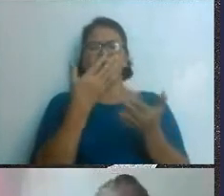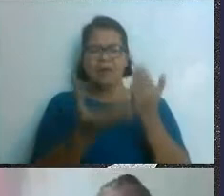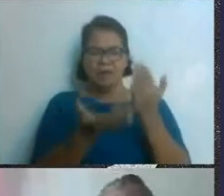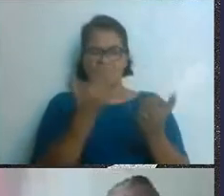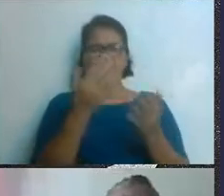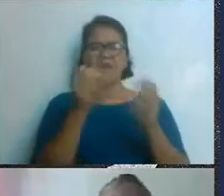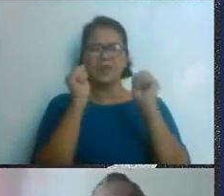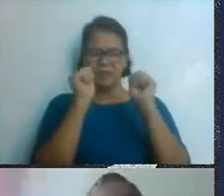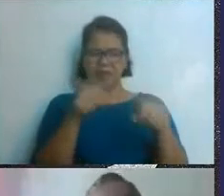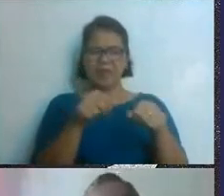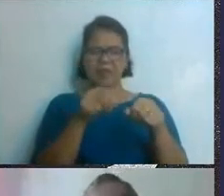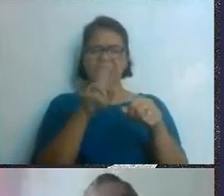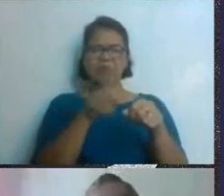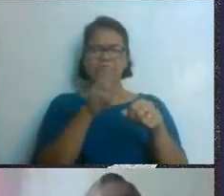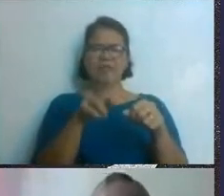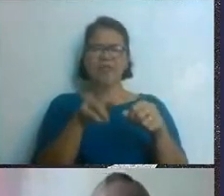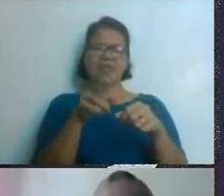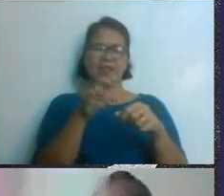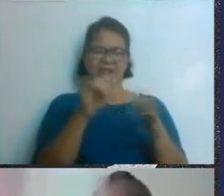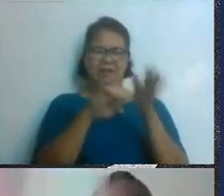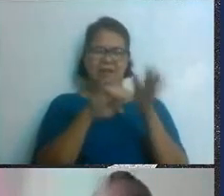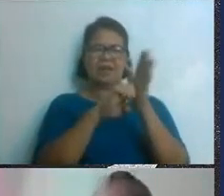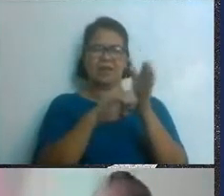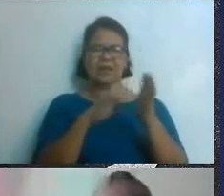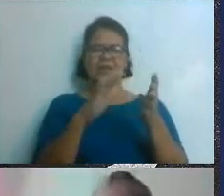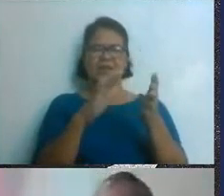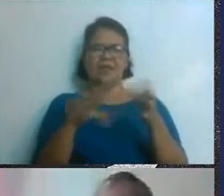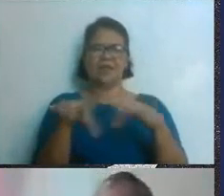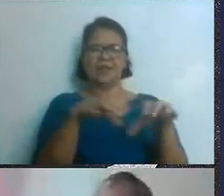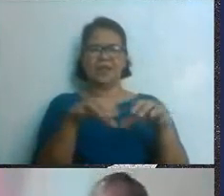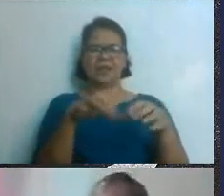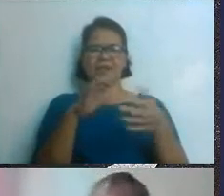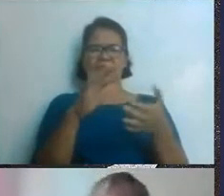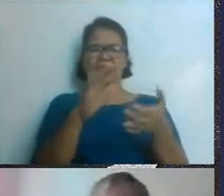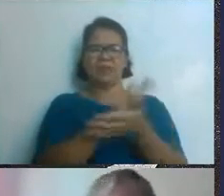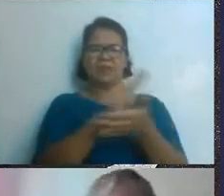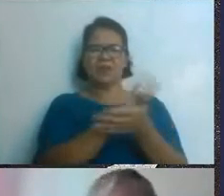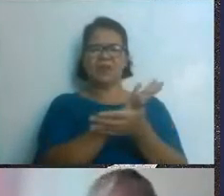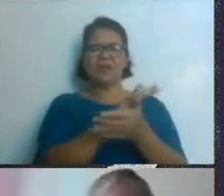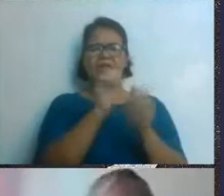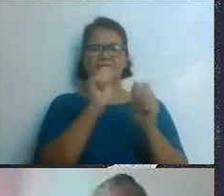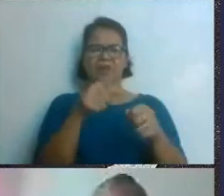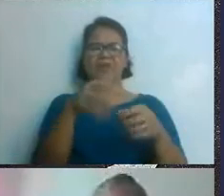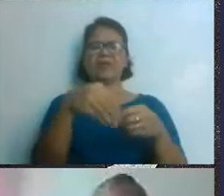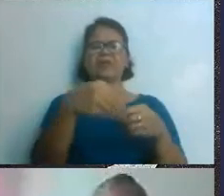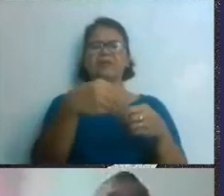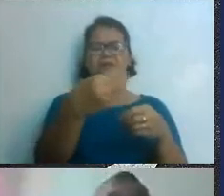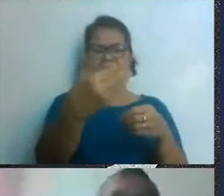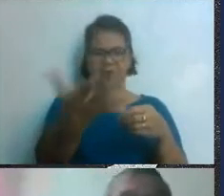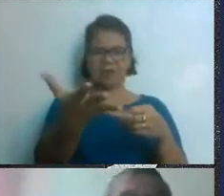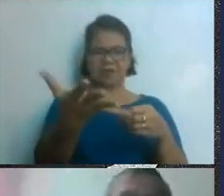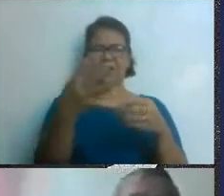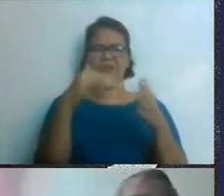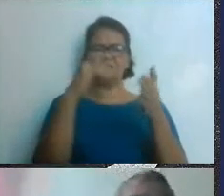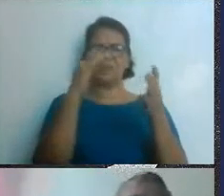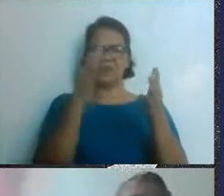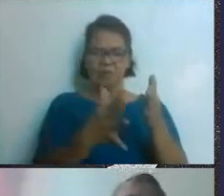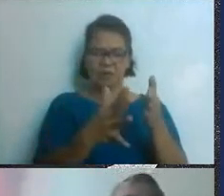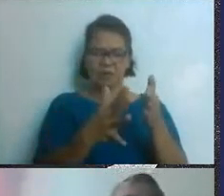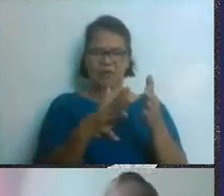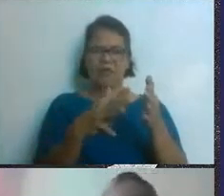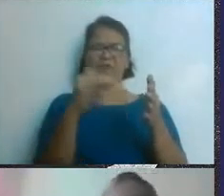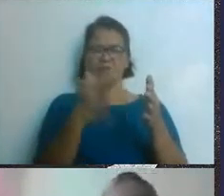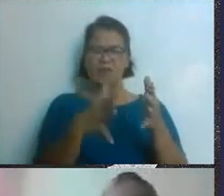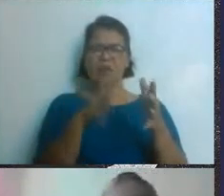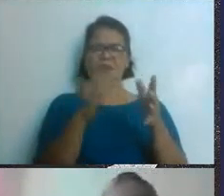be many schools na mas makakailangan ng self-learning modules na inimprinta. But there are also areas na pwede